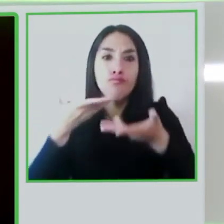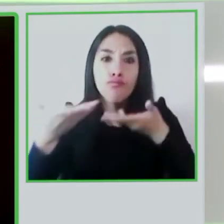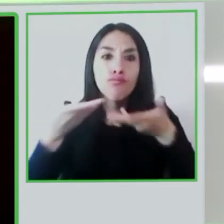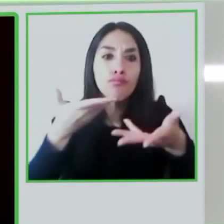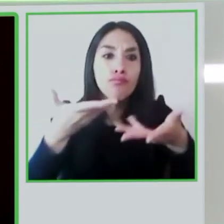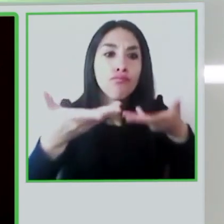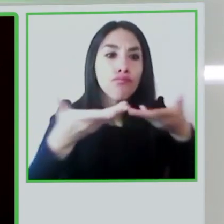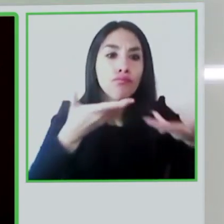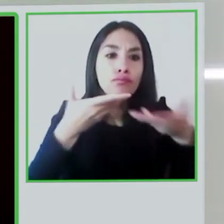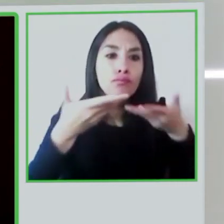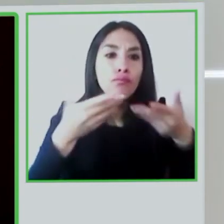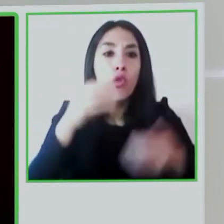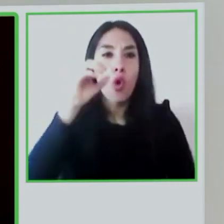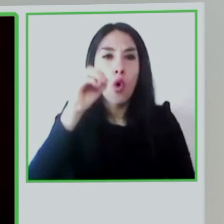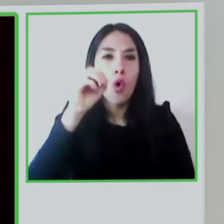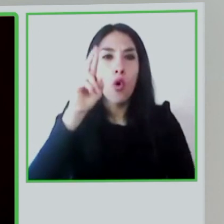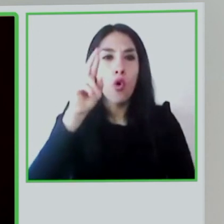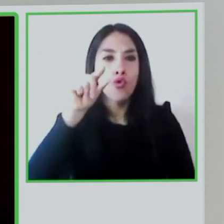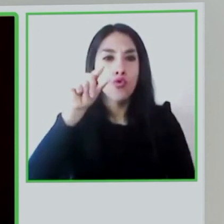instead of talking about them,